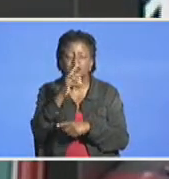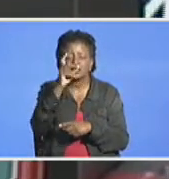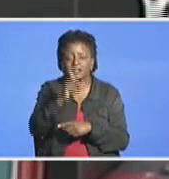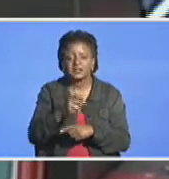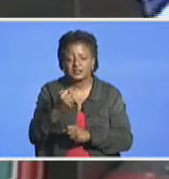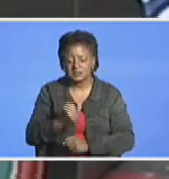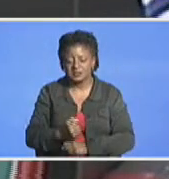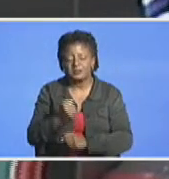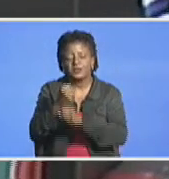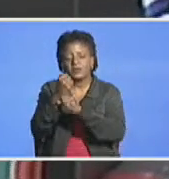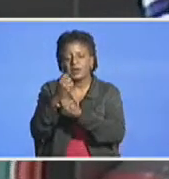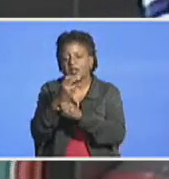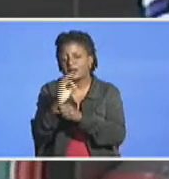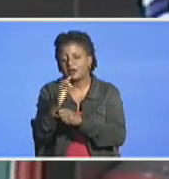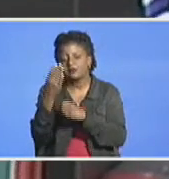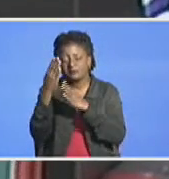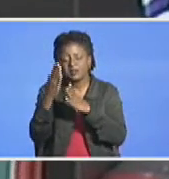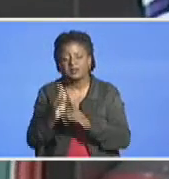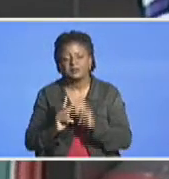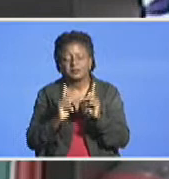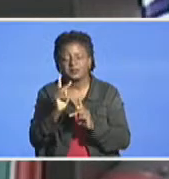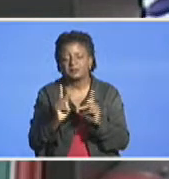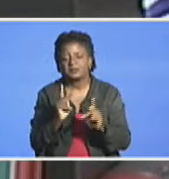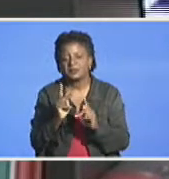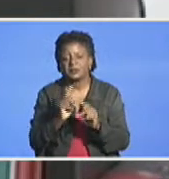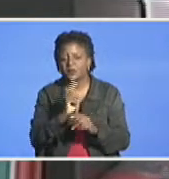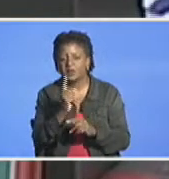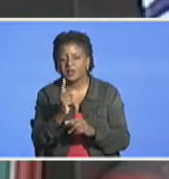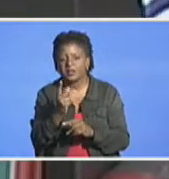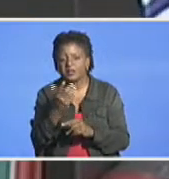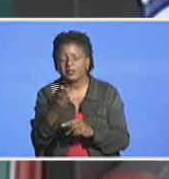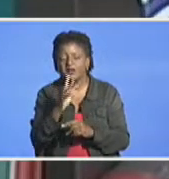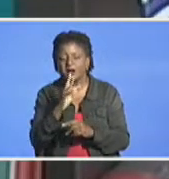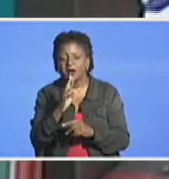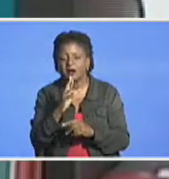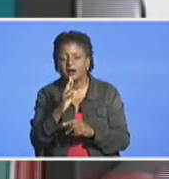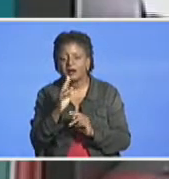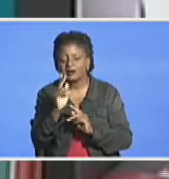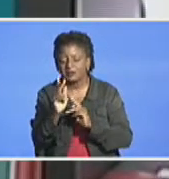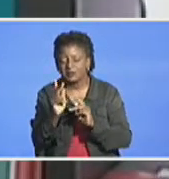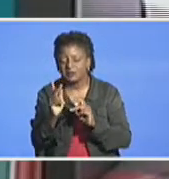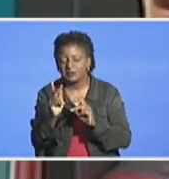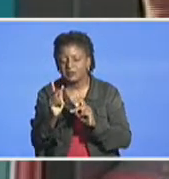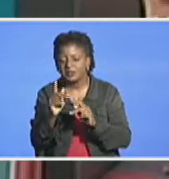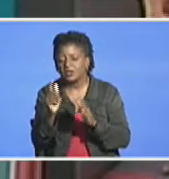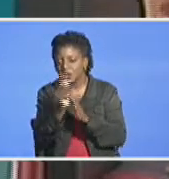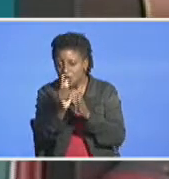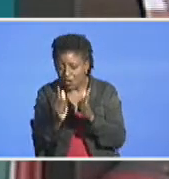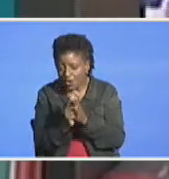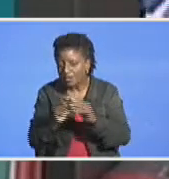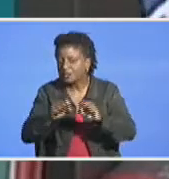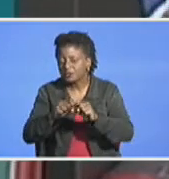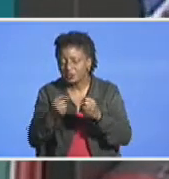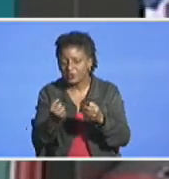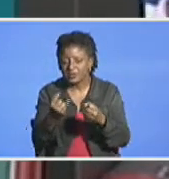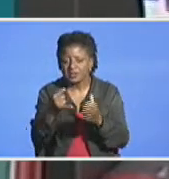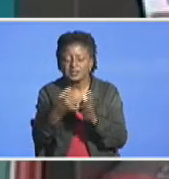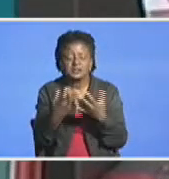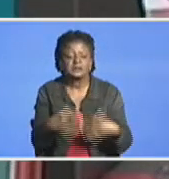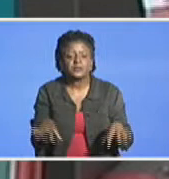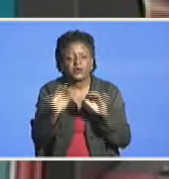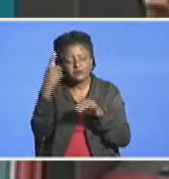people. And so where there are infractions that are observed, it's important for all of